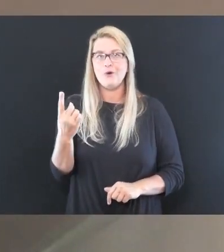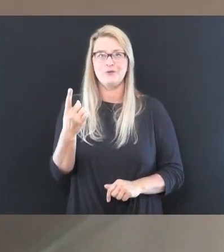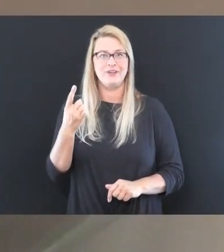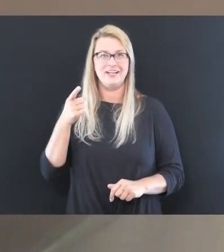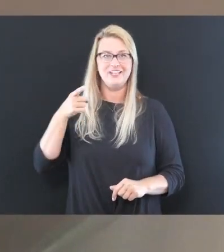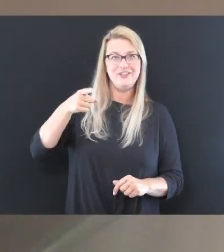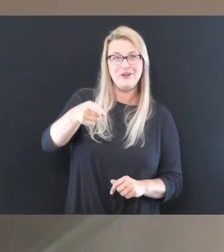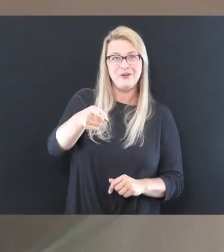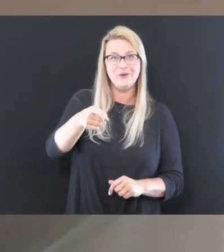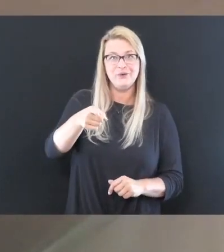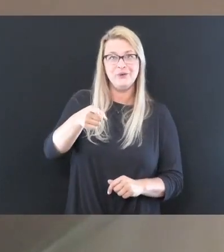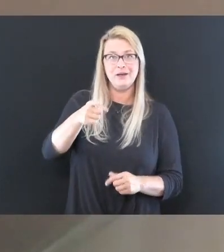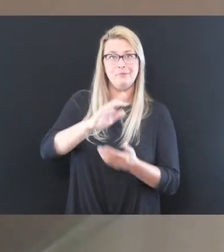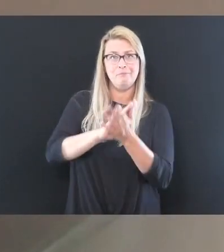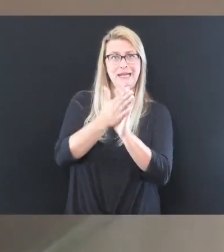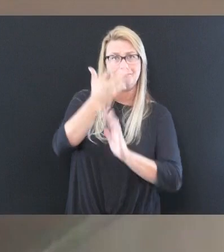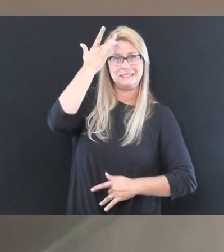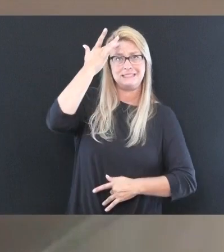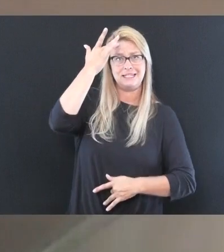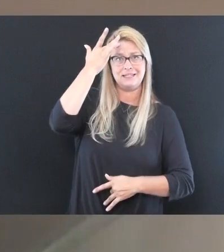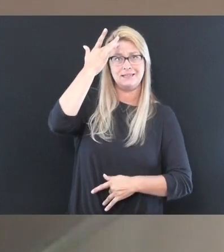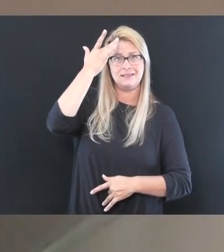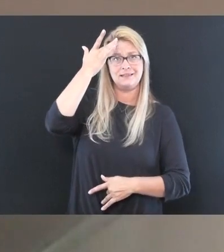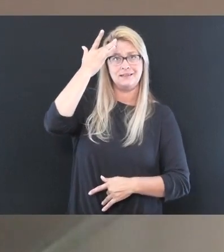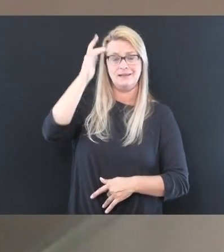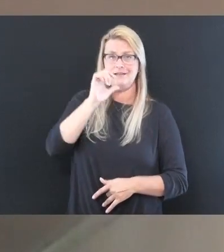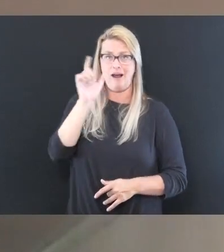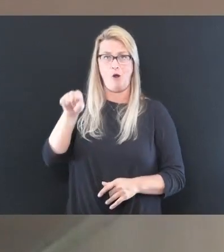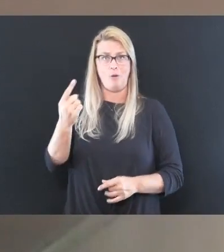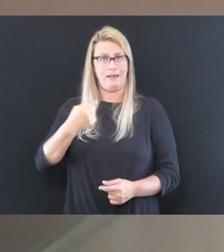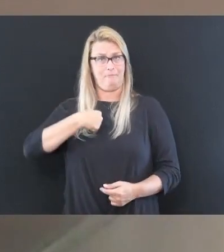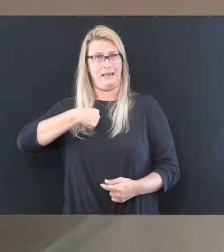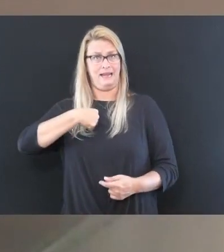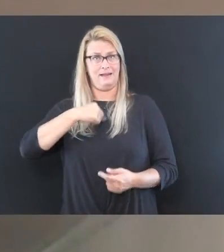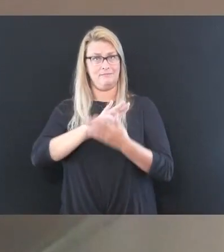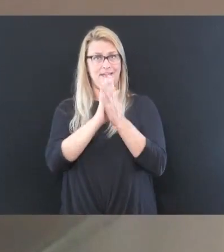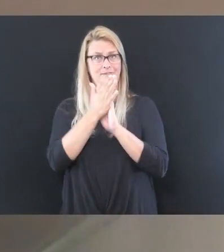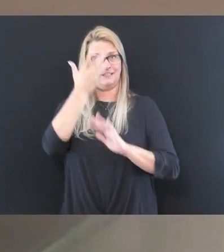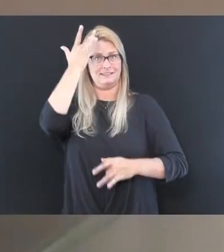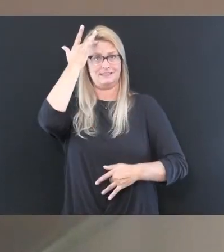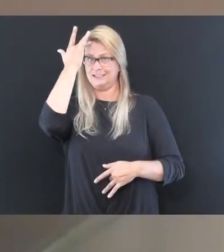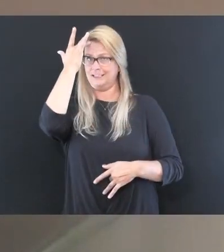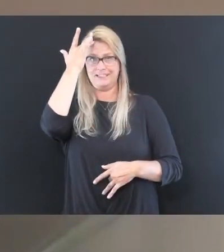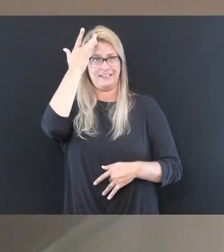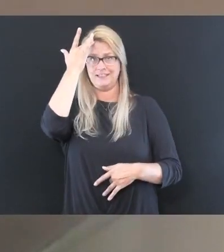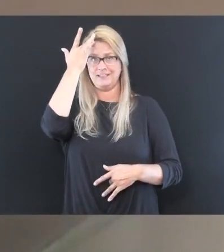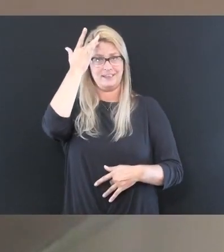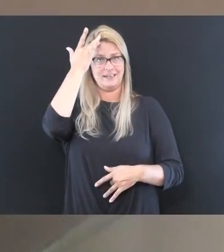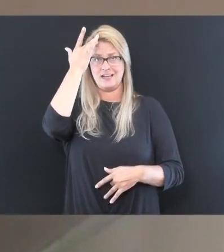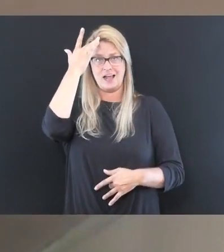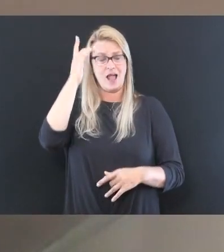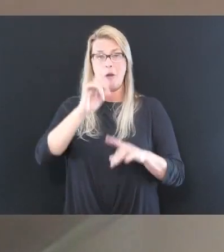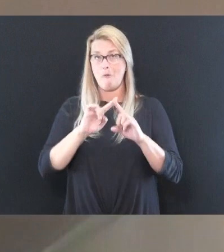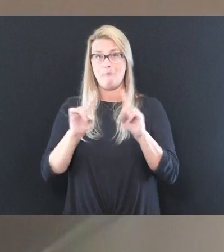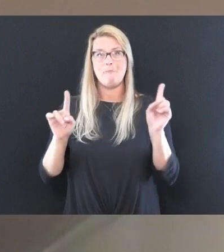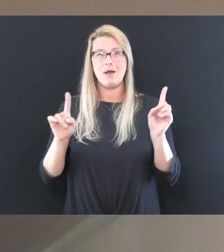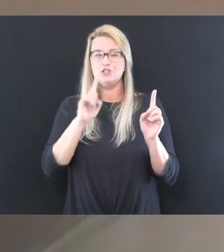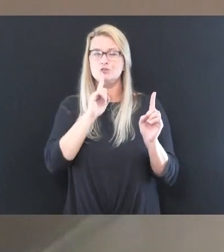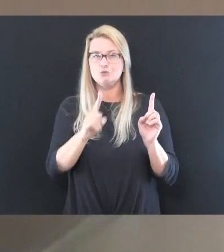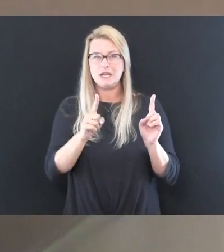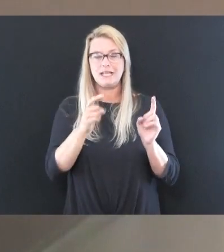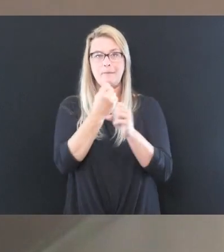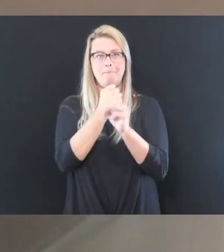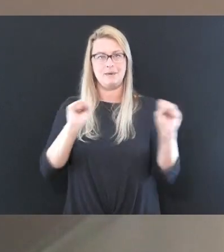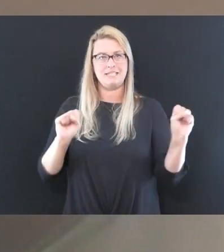you not getting sick, and that's important to us. We don't want anyone to get sick from COVID-19, but it's really about